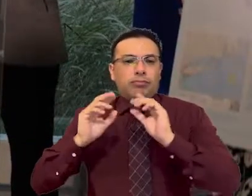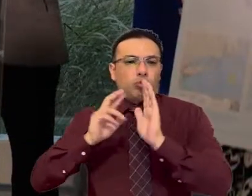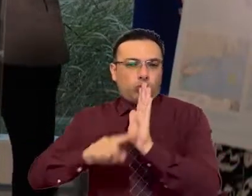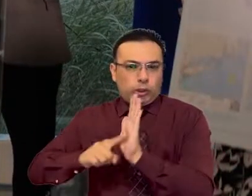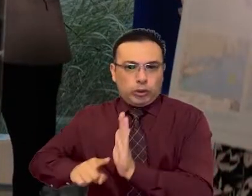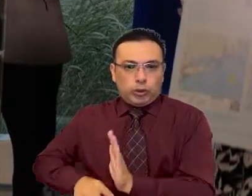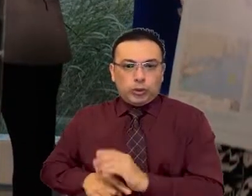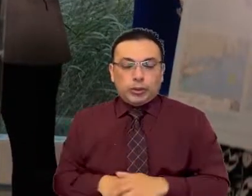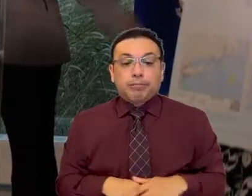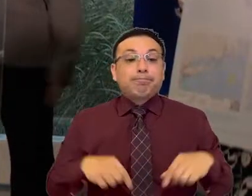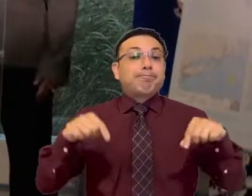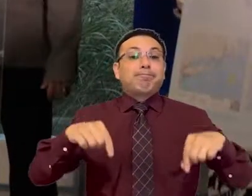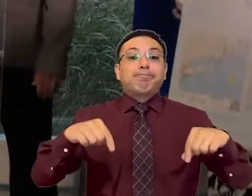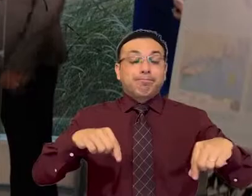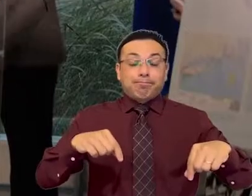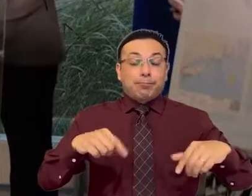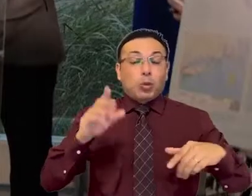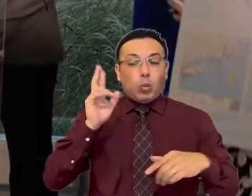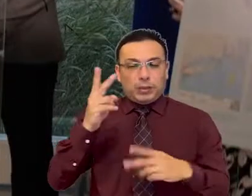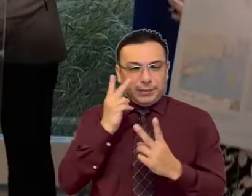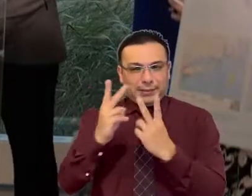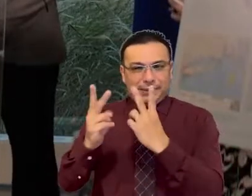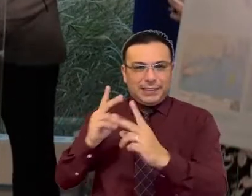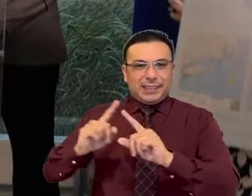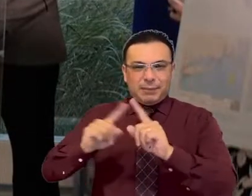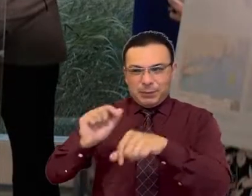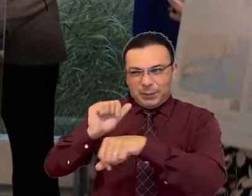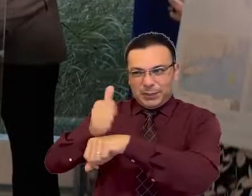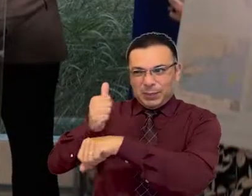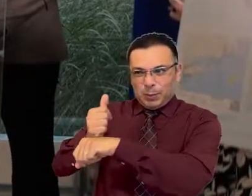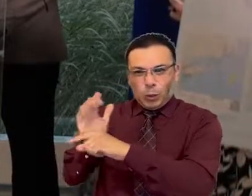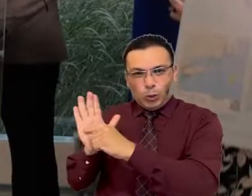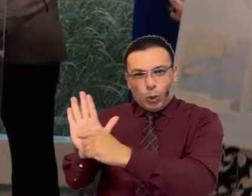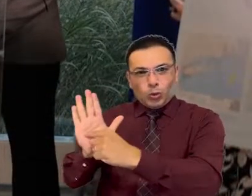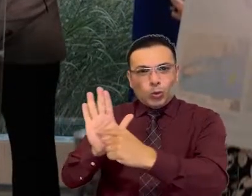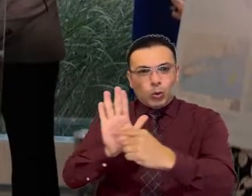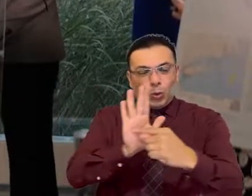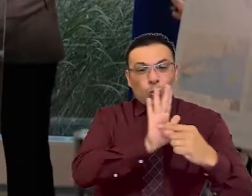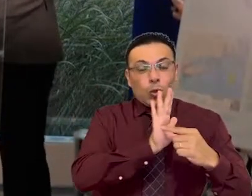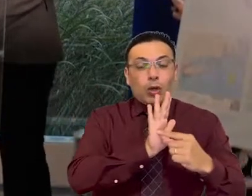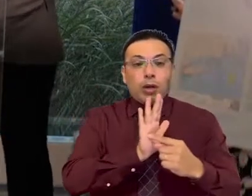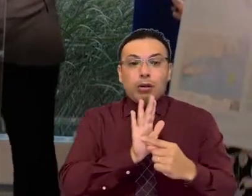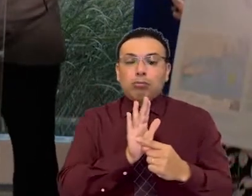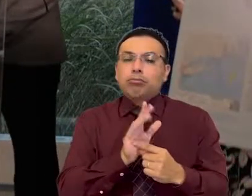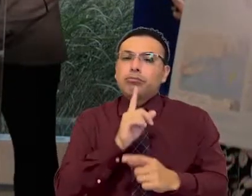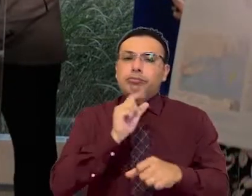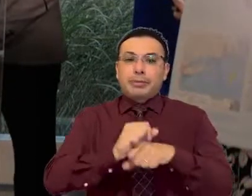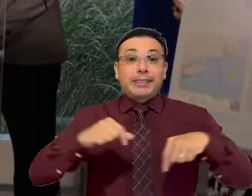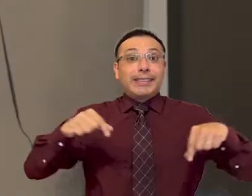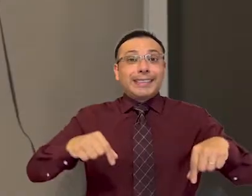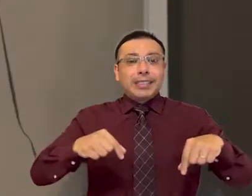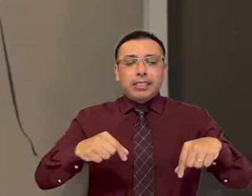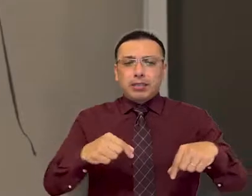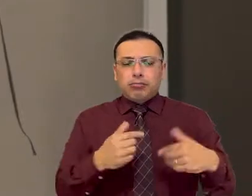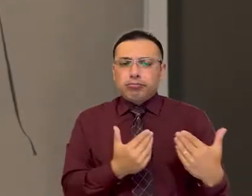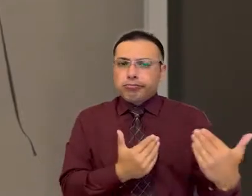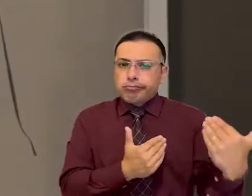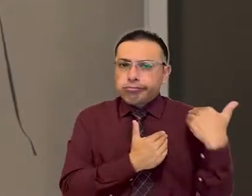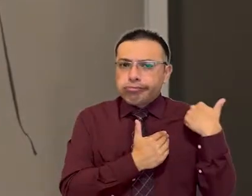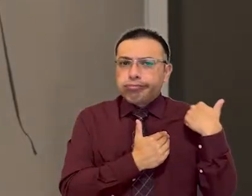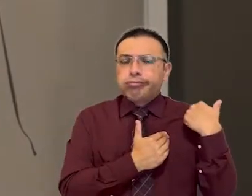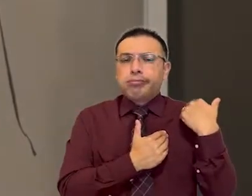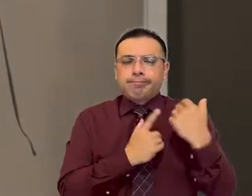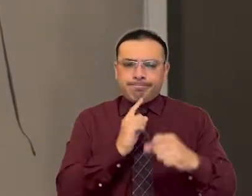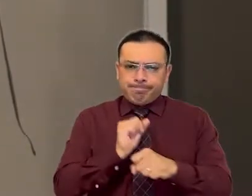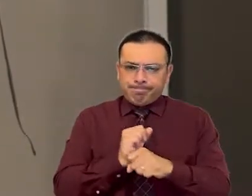area, which also includes exhibits, we really take that seriously as it relates to the